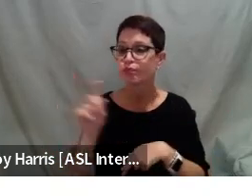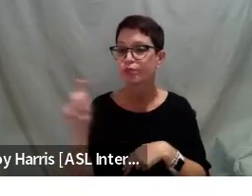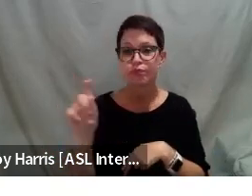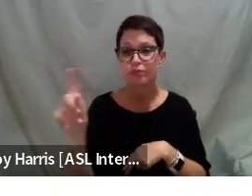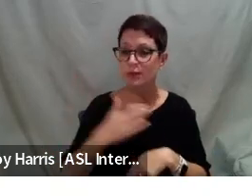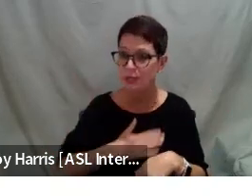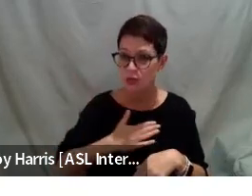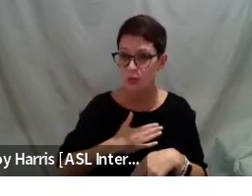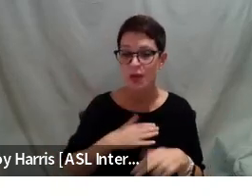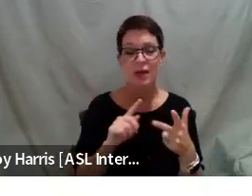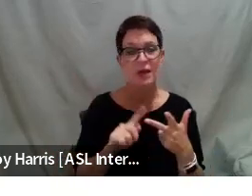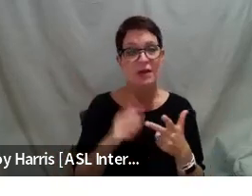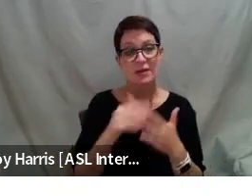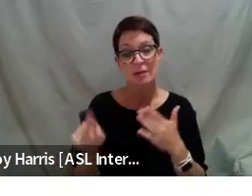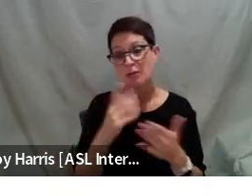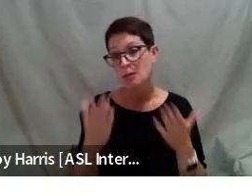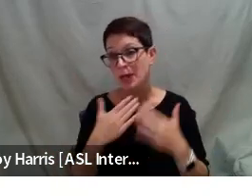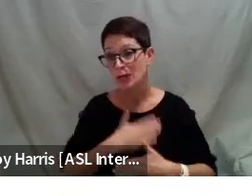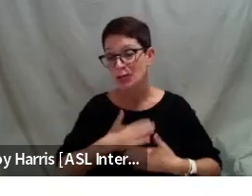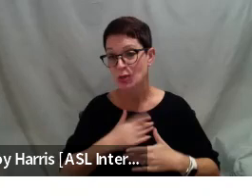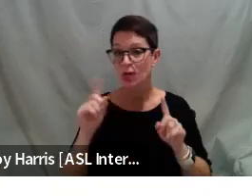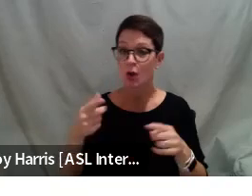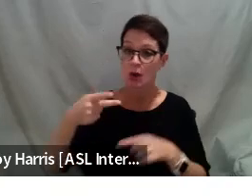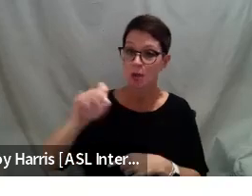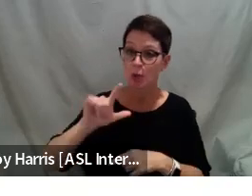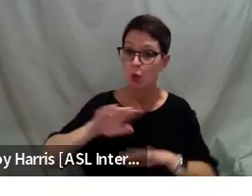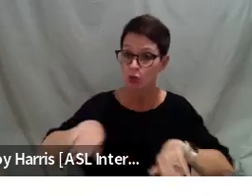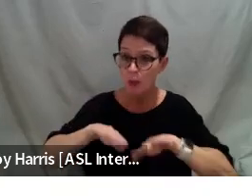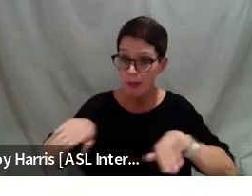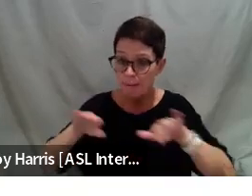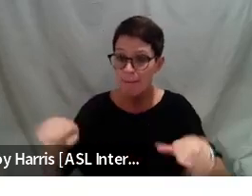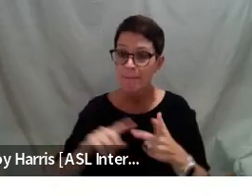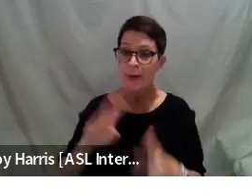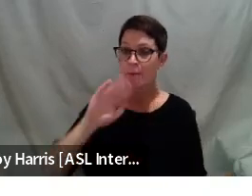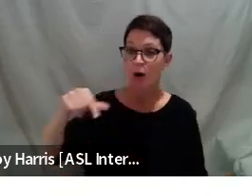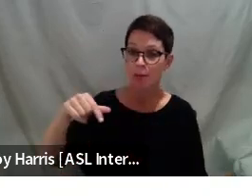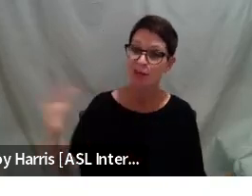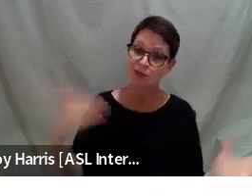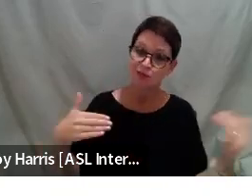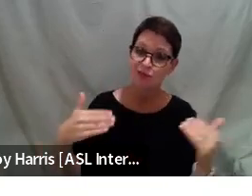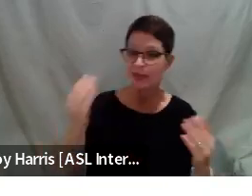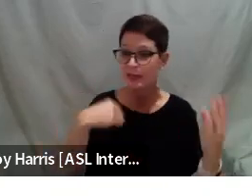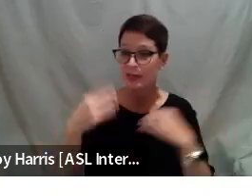What else? Some of you may enjoy going to the pool or having a barbecue outside.